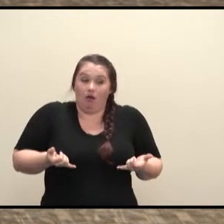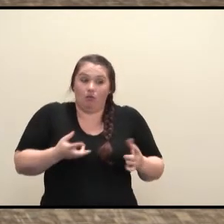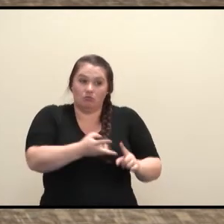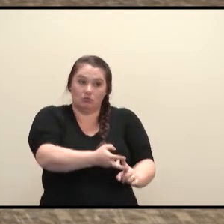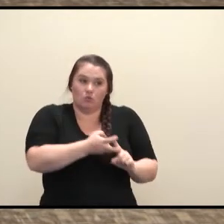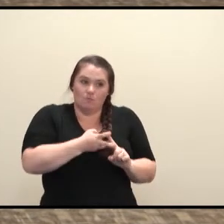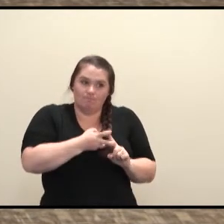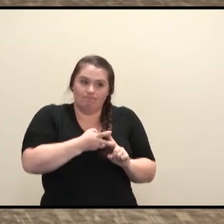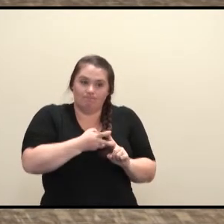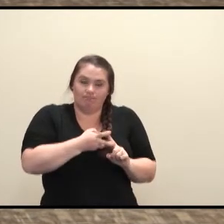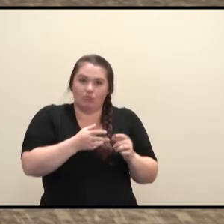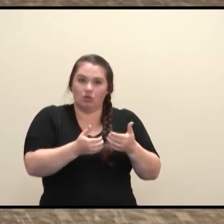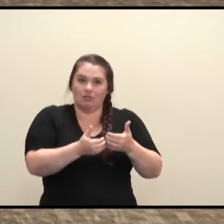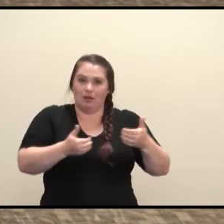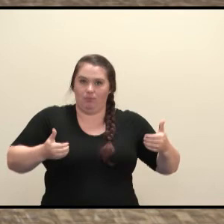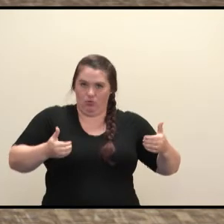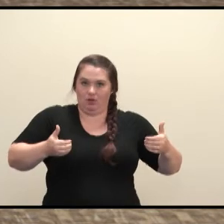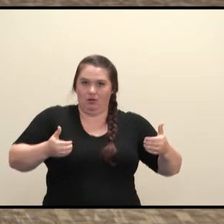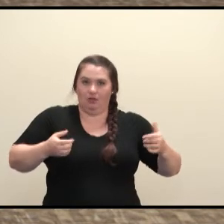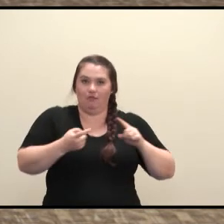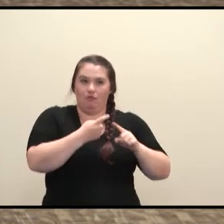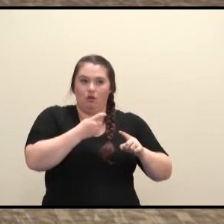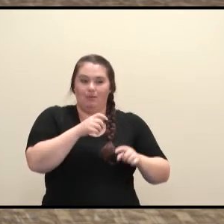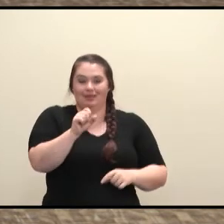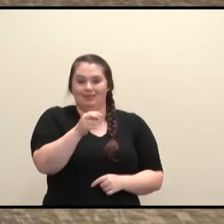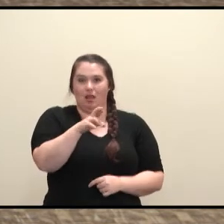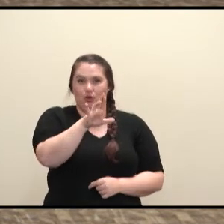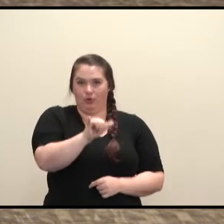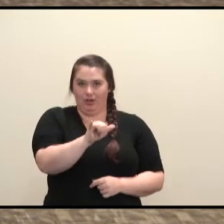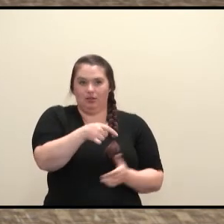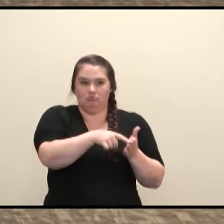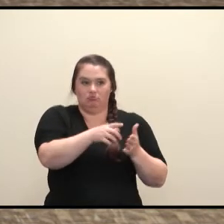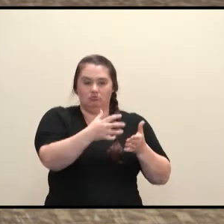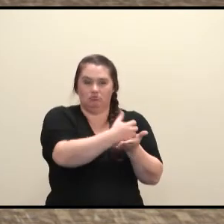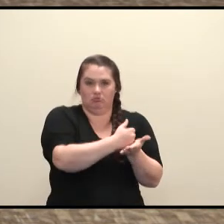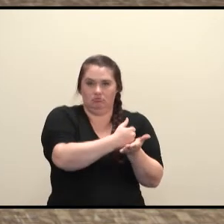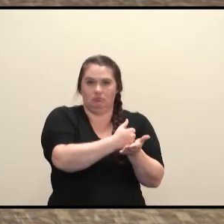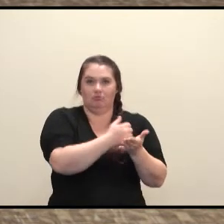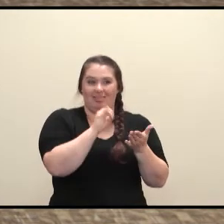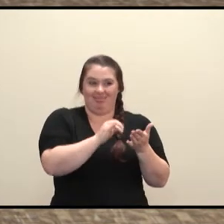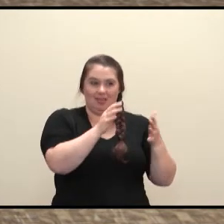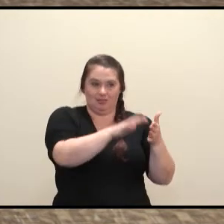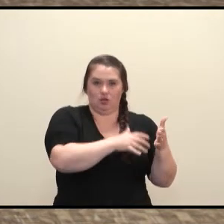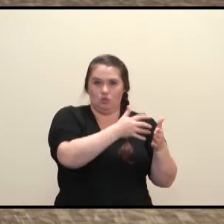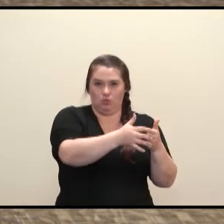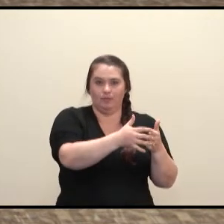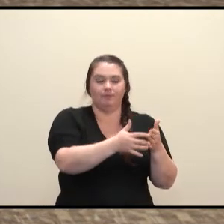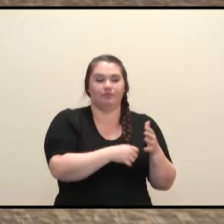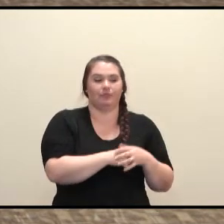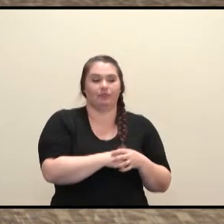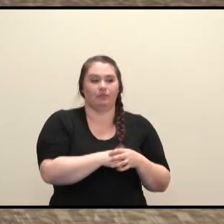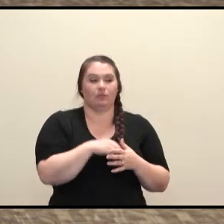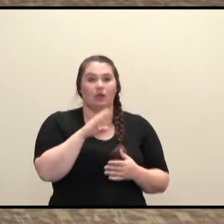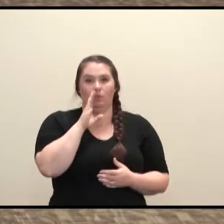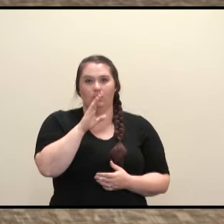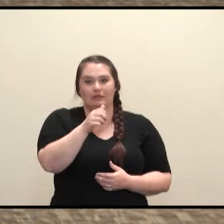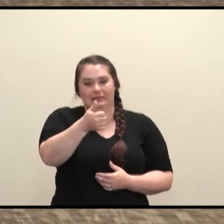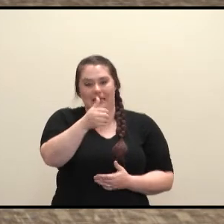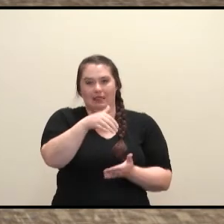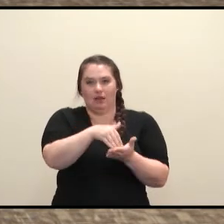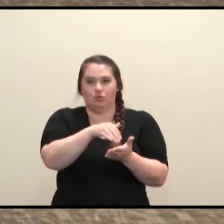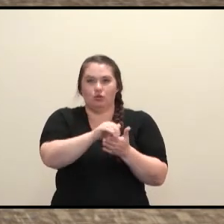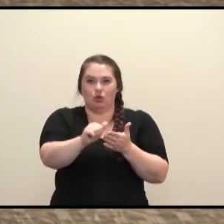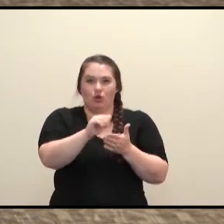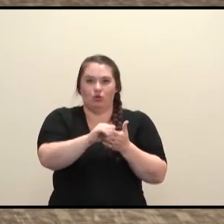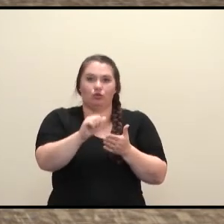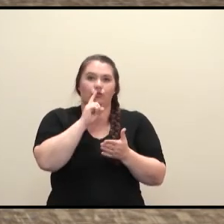separate and apart from the salary schedule, the teacher salary schedule, will get $10,000